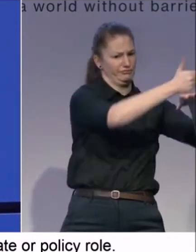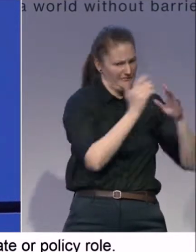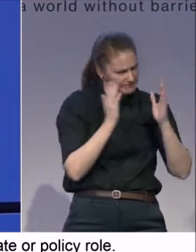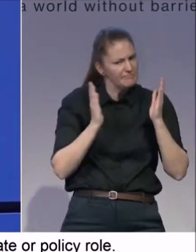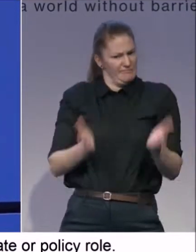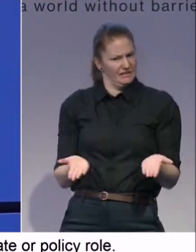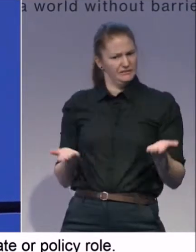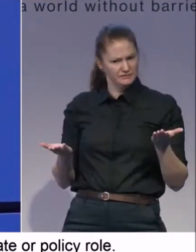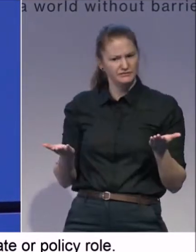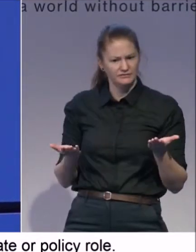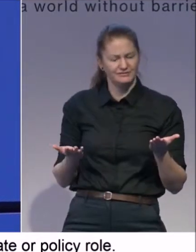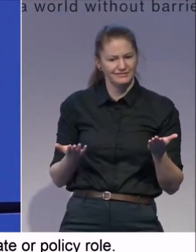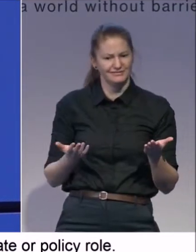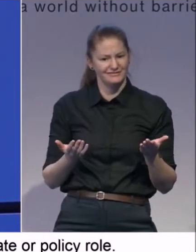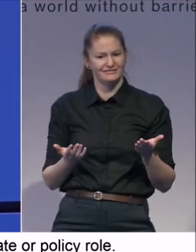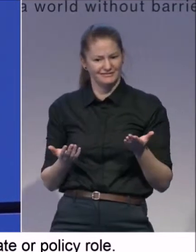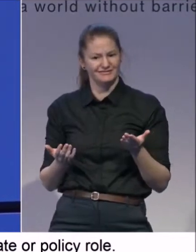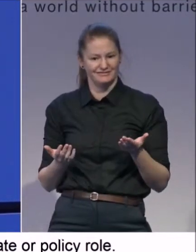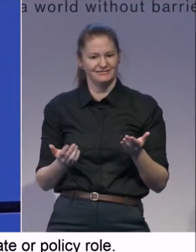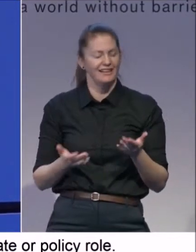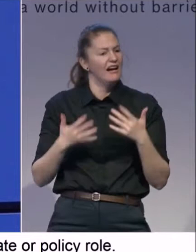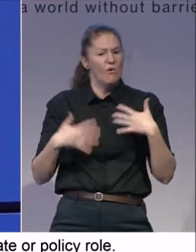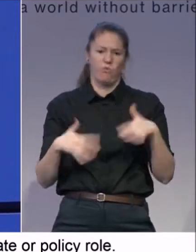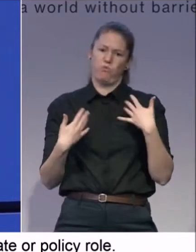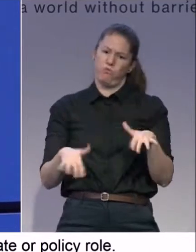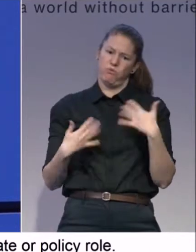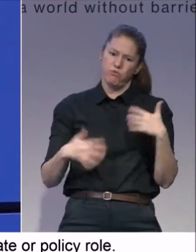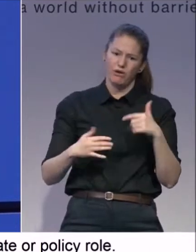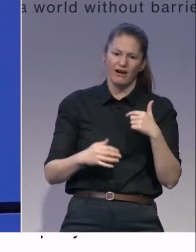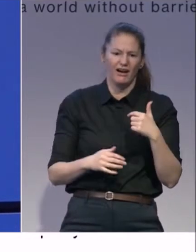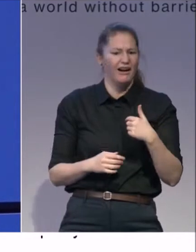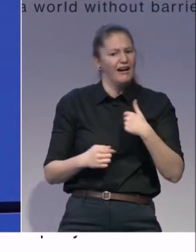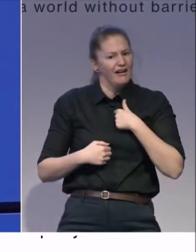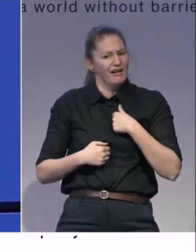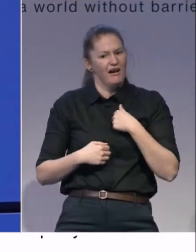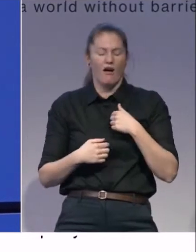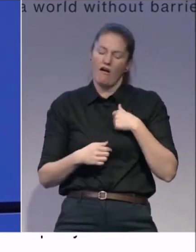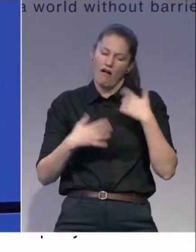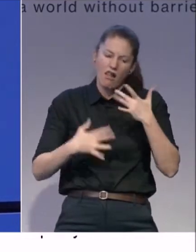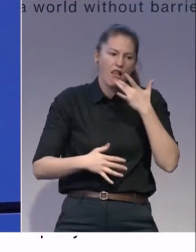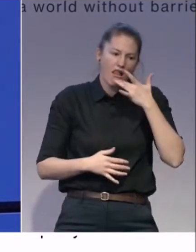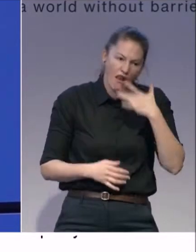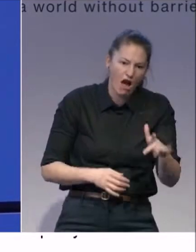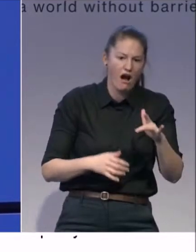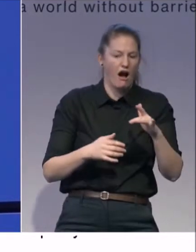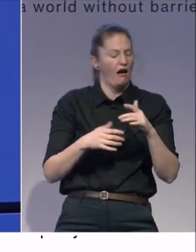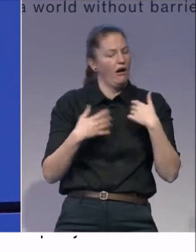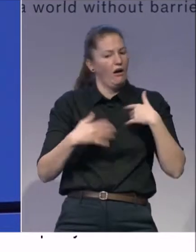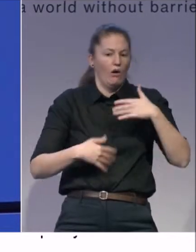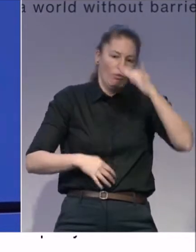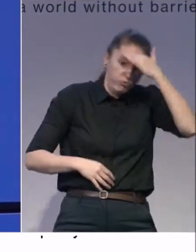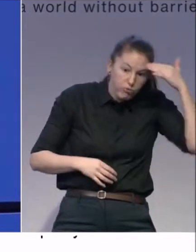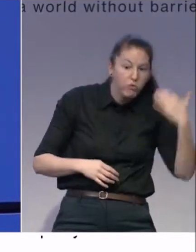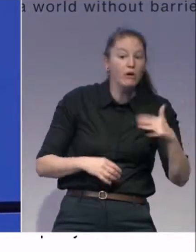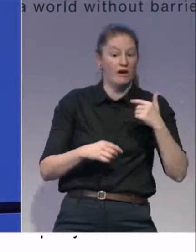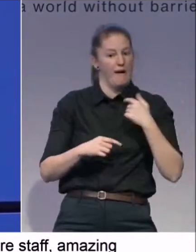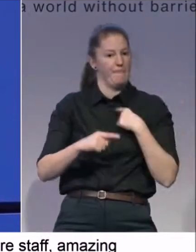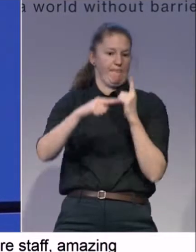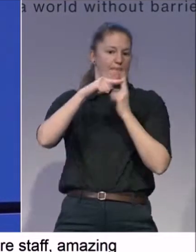chance that I've been given. But I think these two are great examples of leaders that should be in these